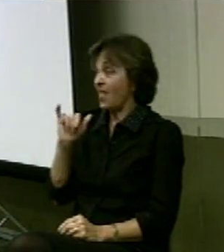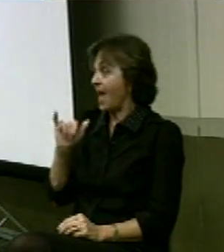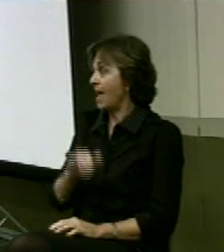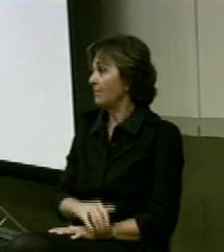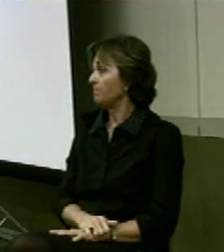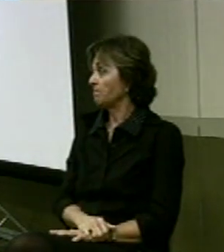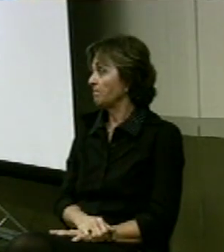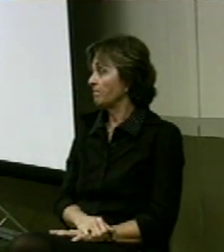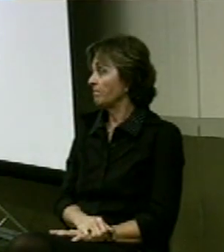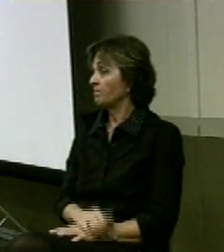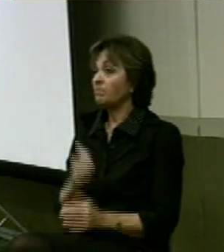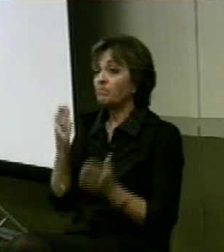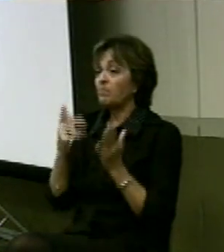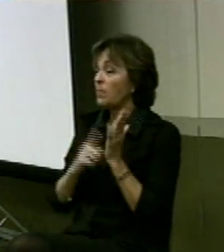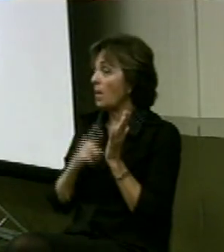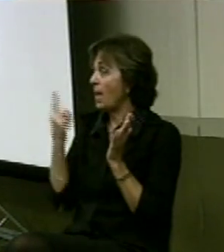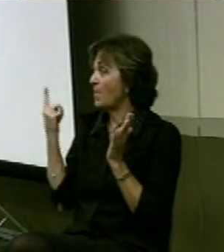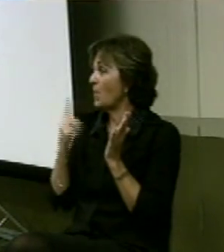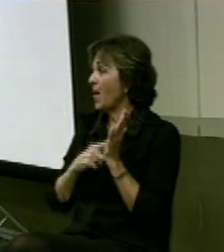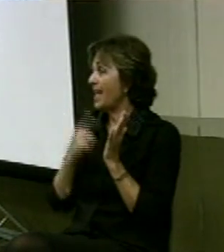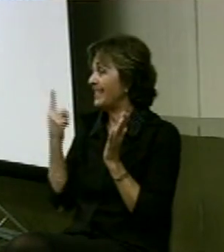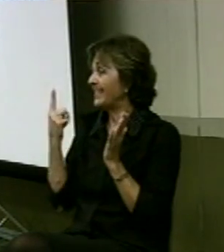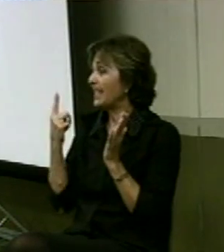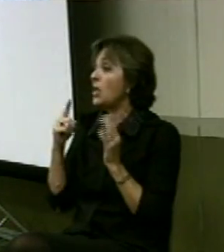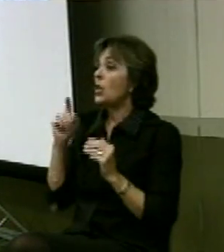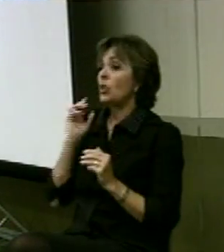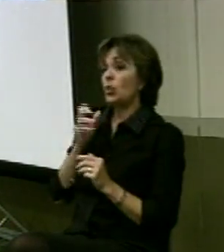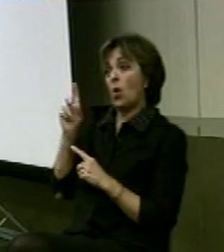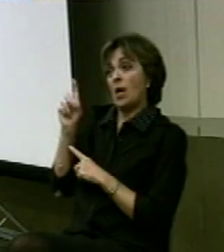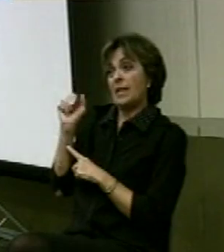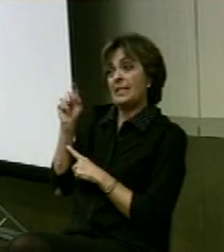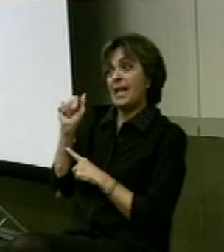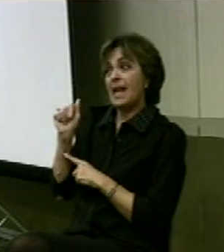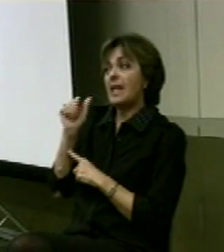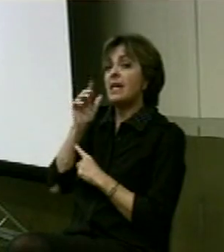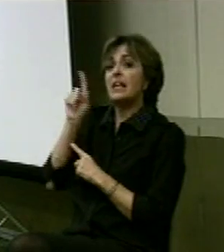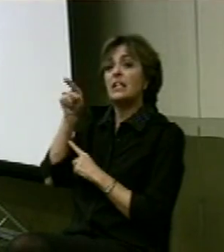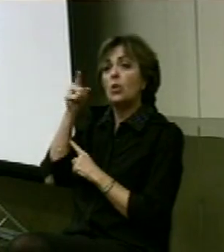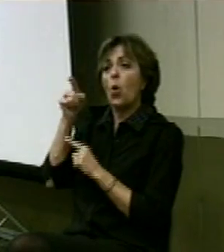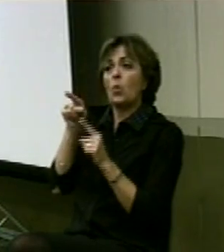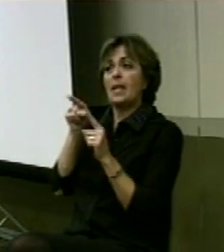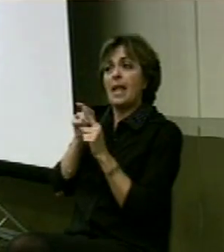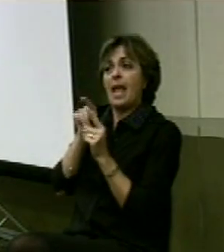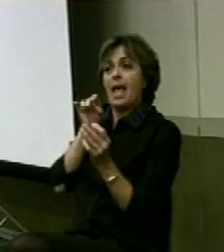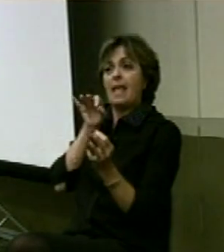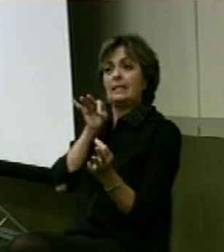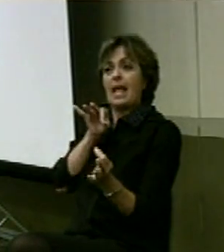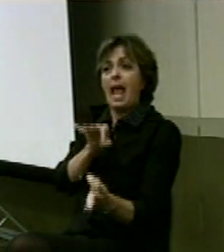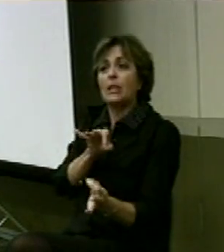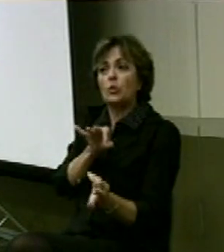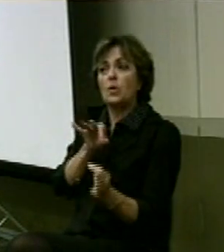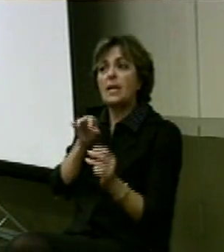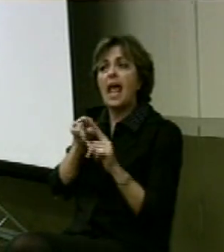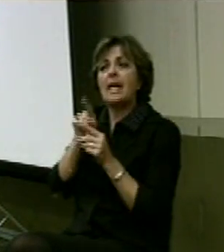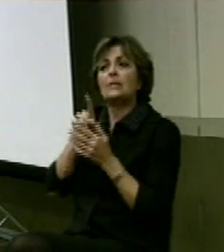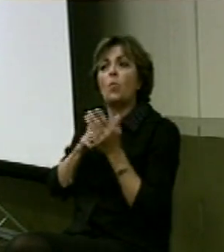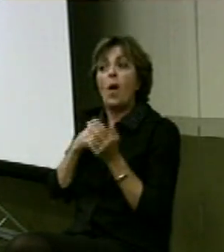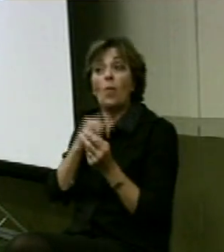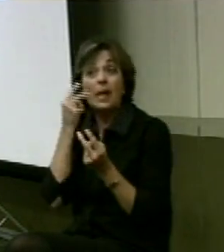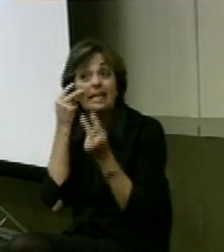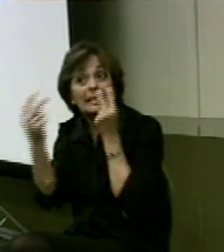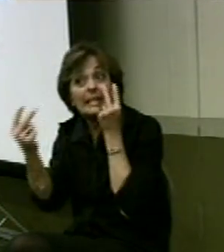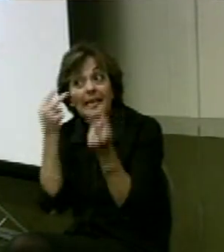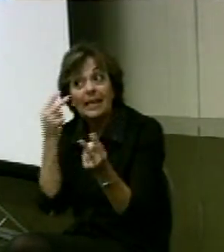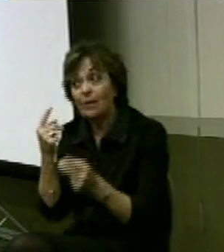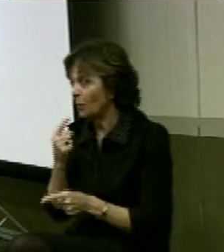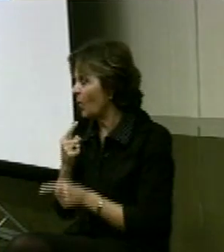that? Maybe once, right? So our data is only going to be as accurate as